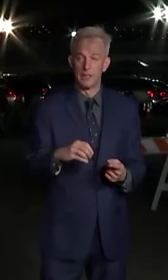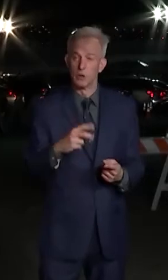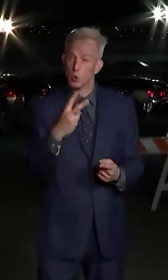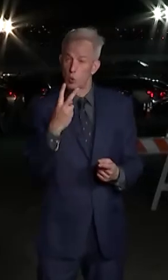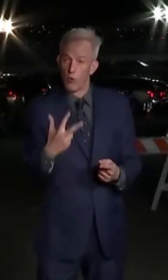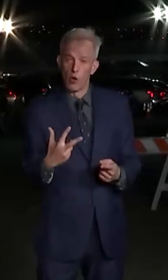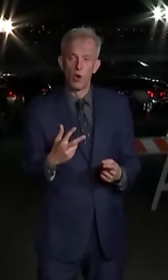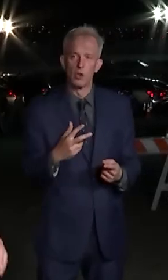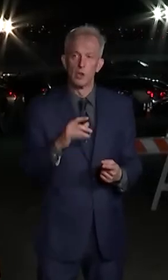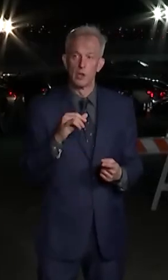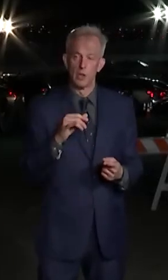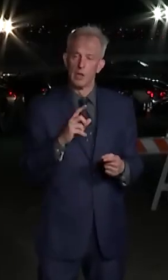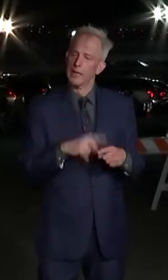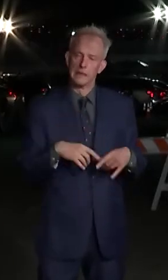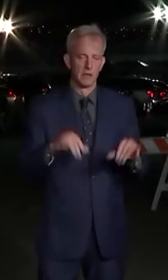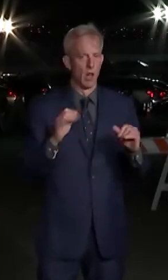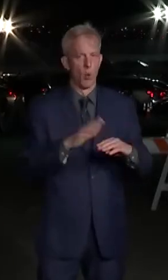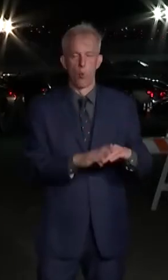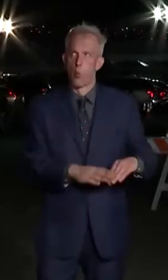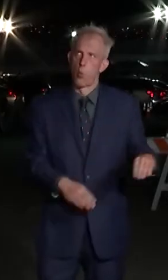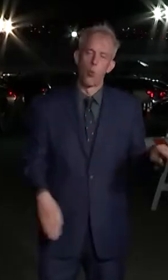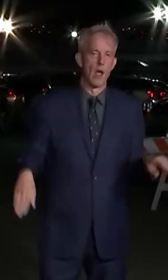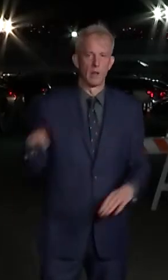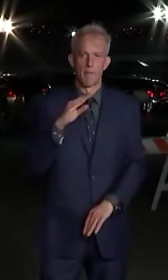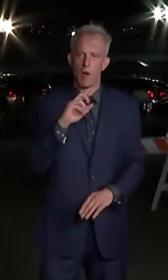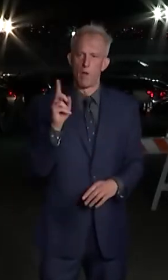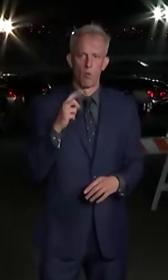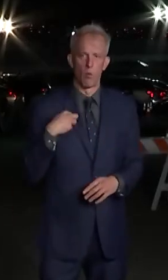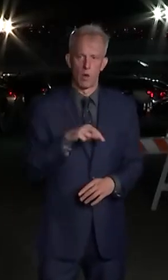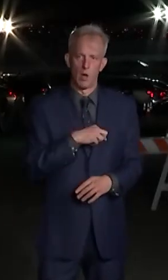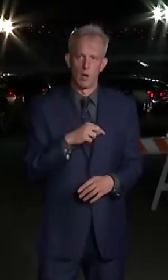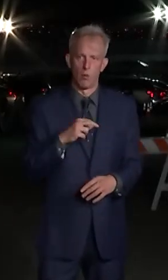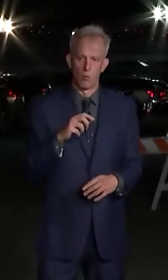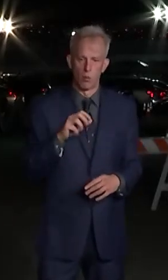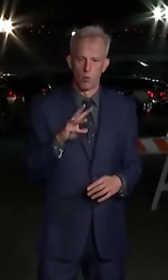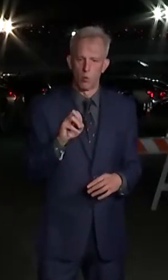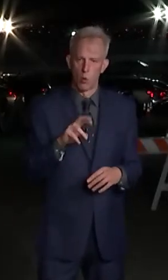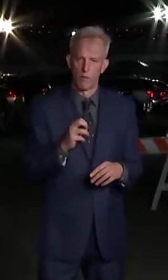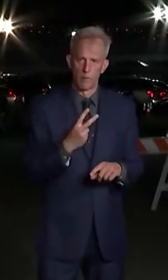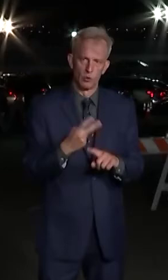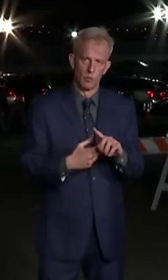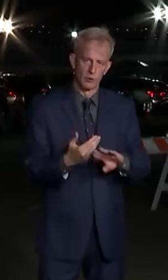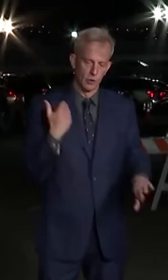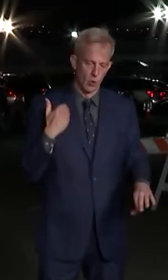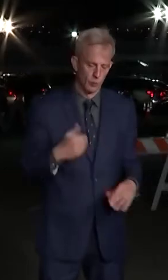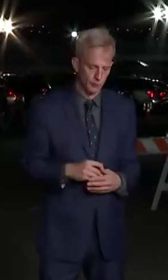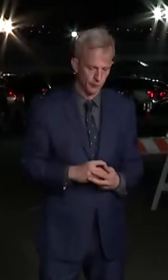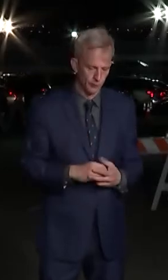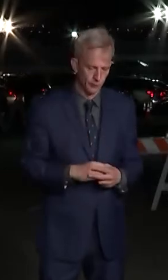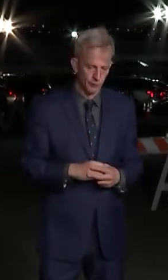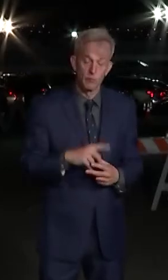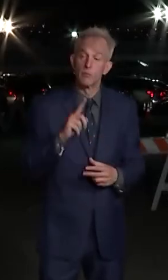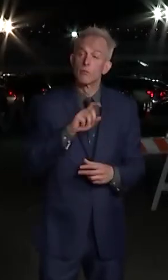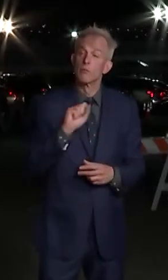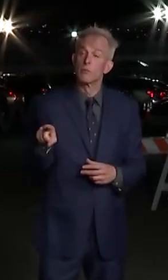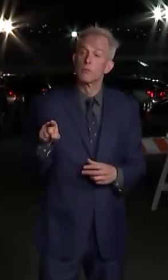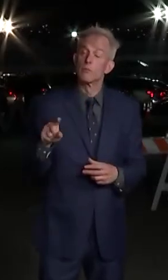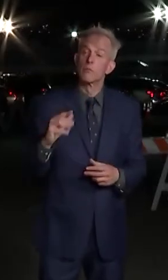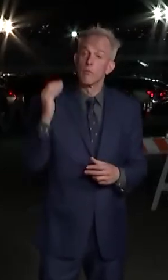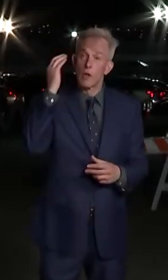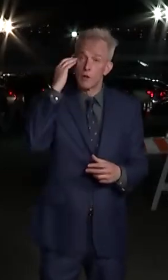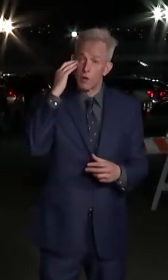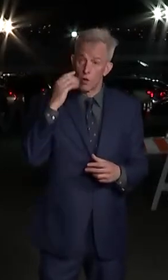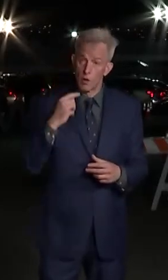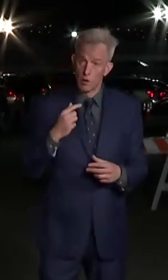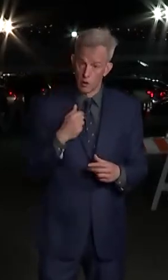as a reminder, it's still way above where we were just two months ago. Isai Rocha from LA Weekly asks, do you know if we're keeping track of vaccines